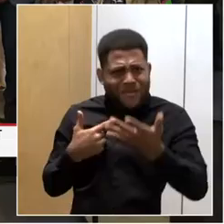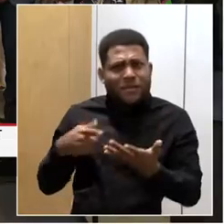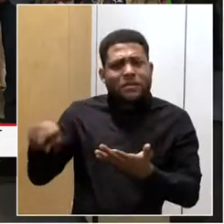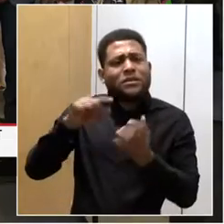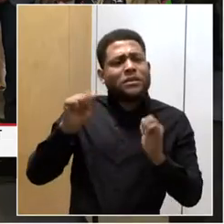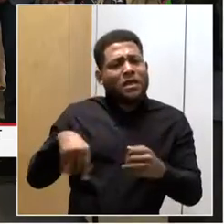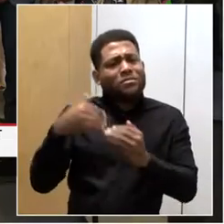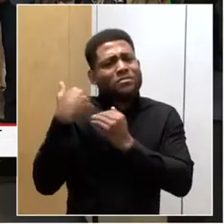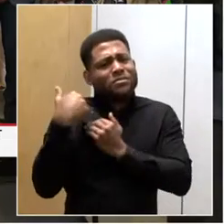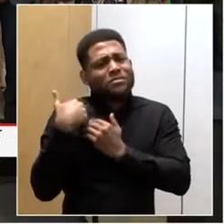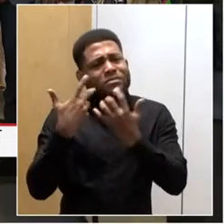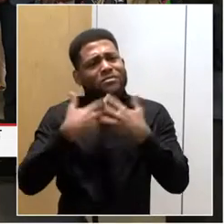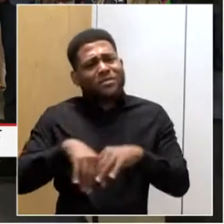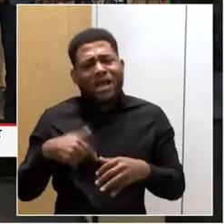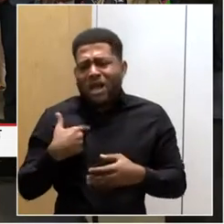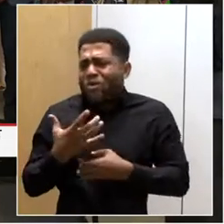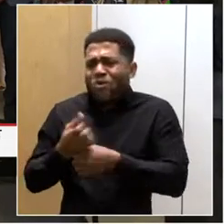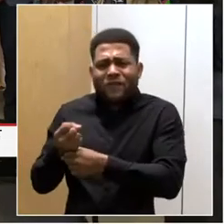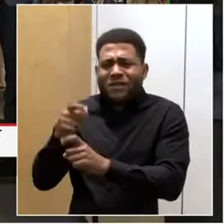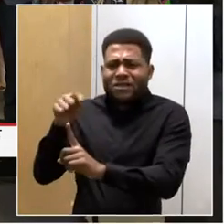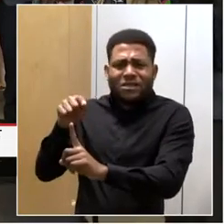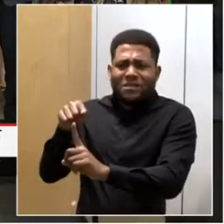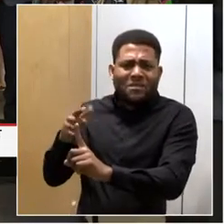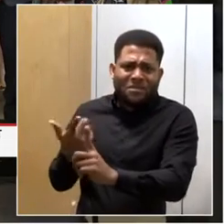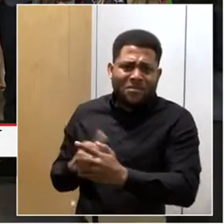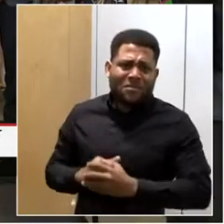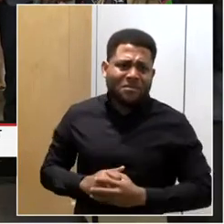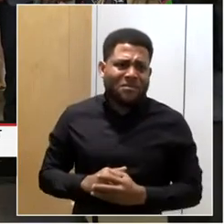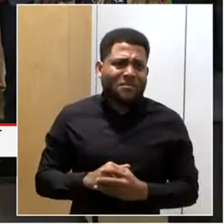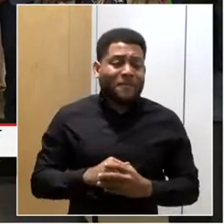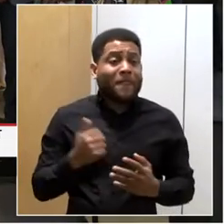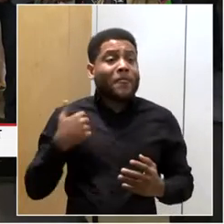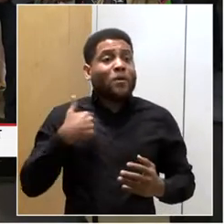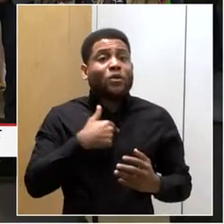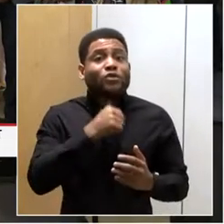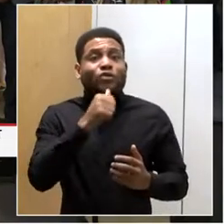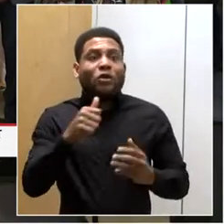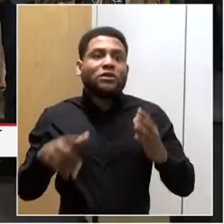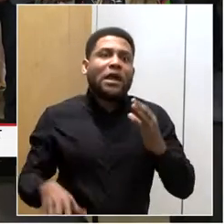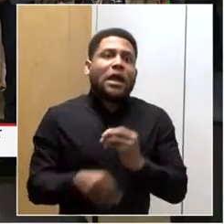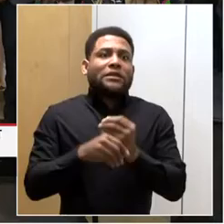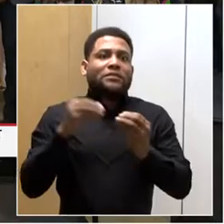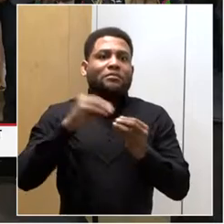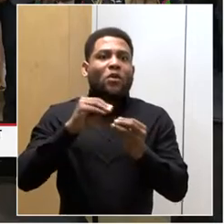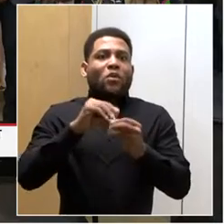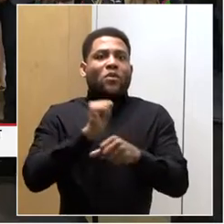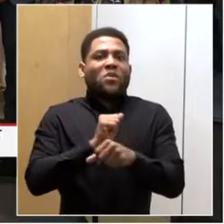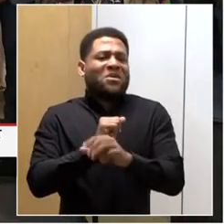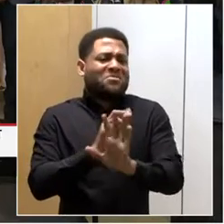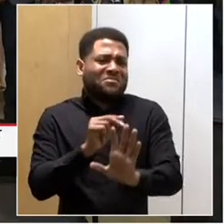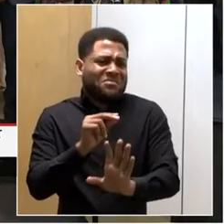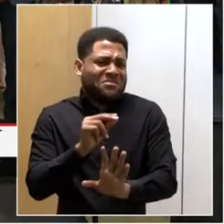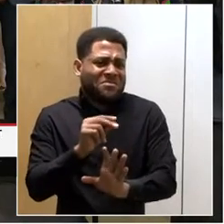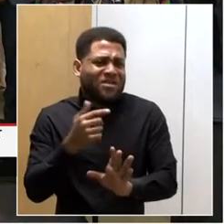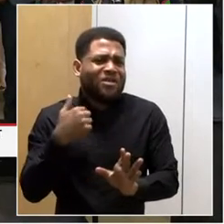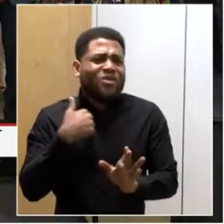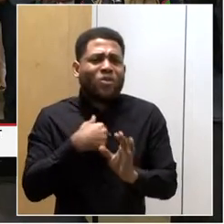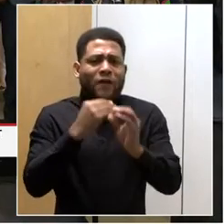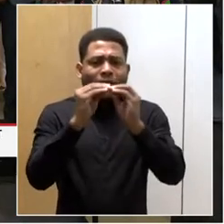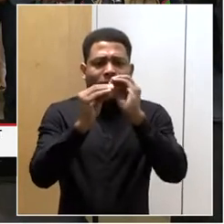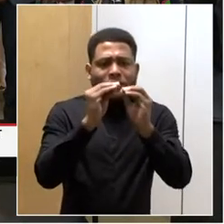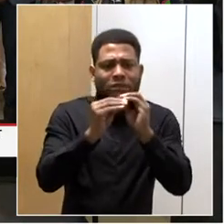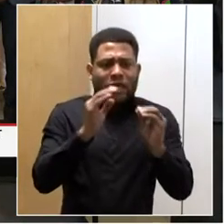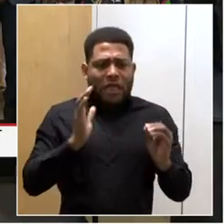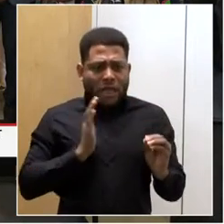I'm confident that this is we're not adding additional work. We're just refining our processes to make the system work